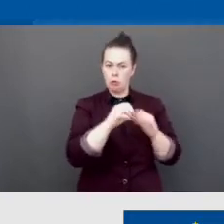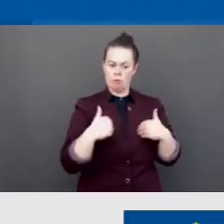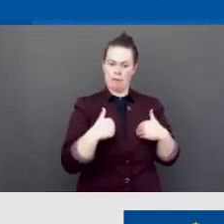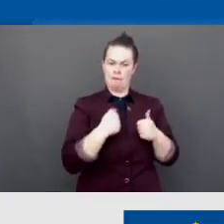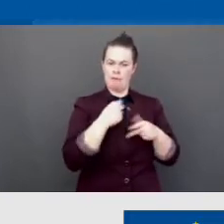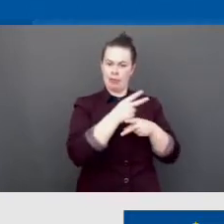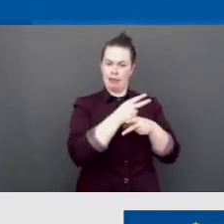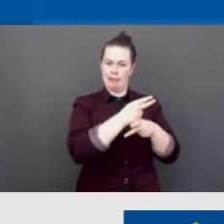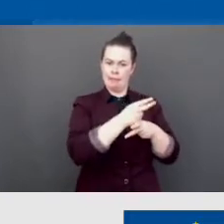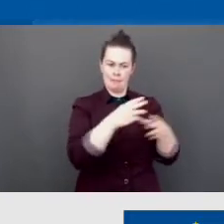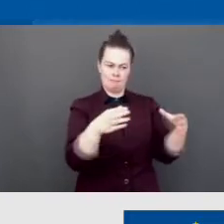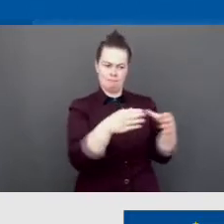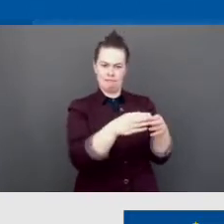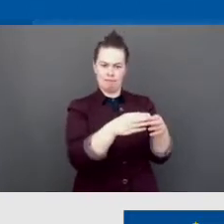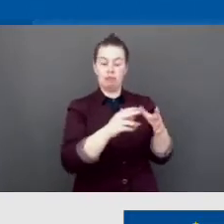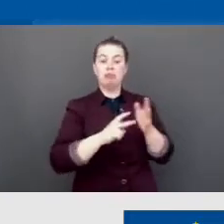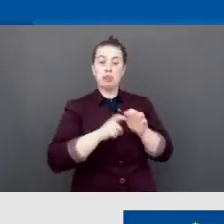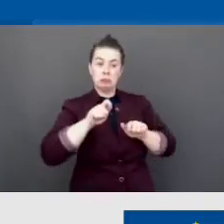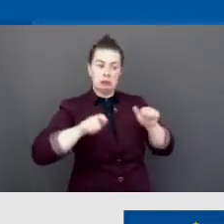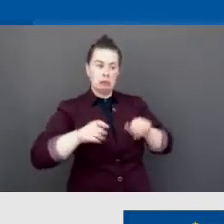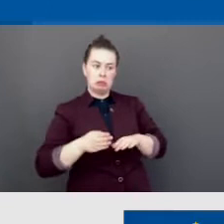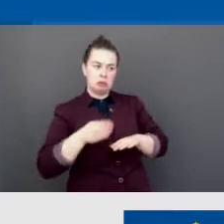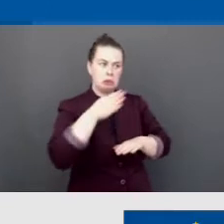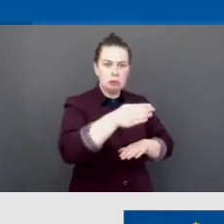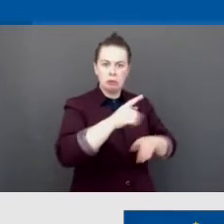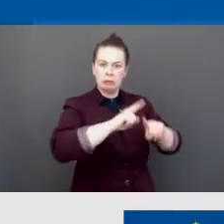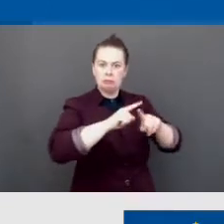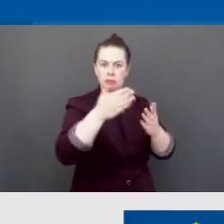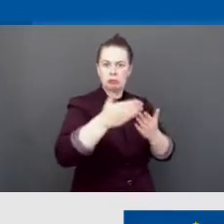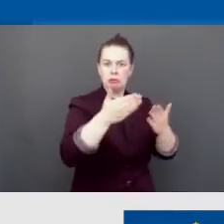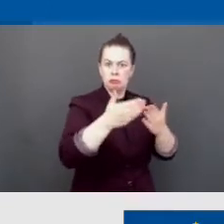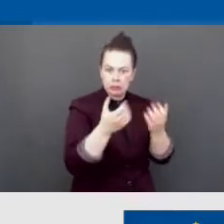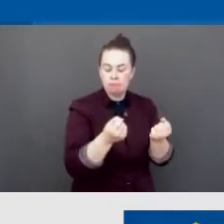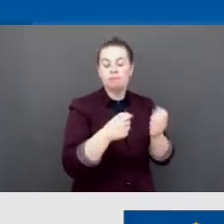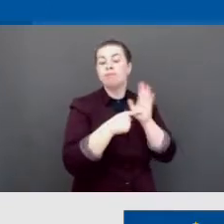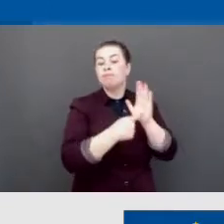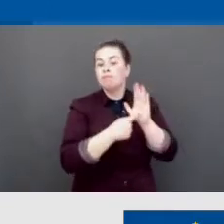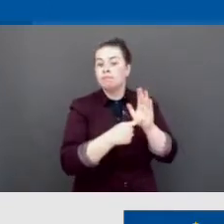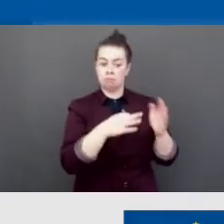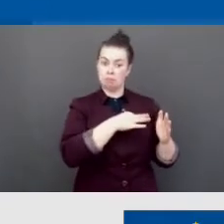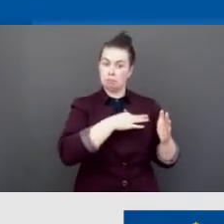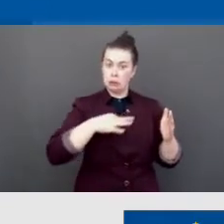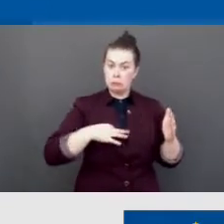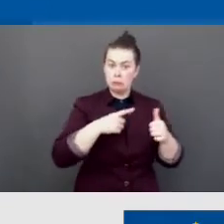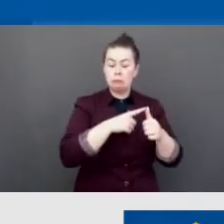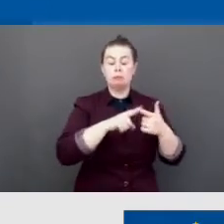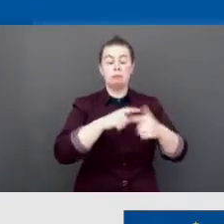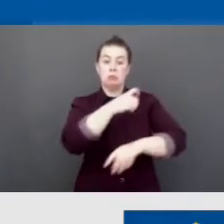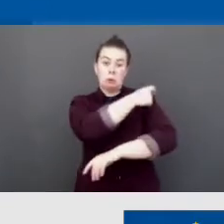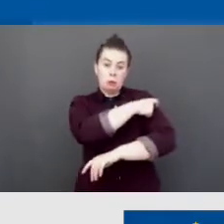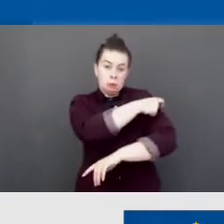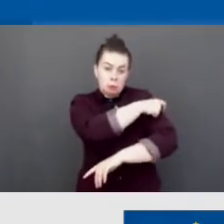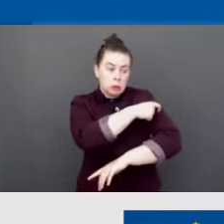integrated care. She is a health local unity that provides a wide range of health and care services: primary